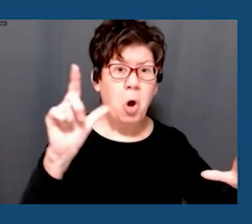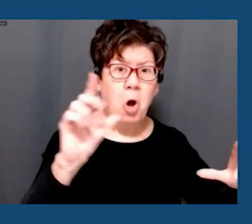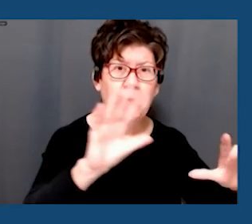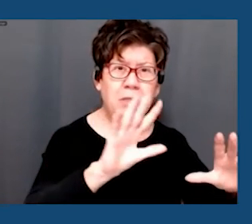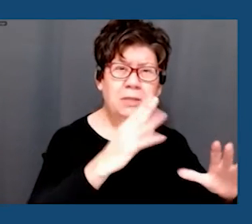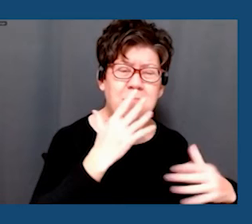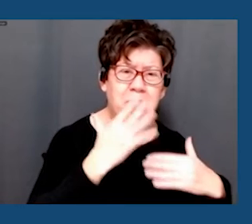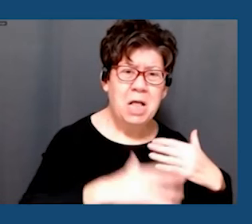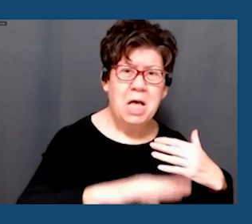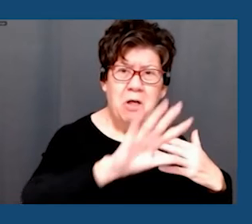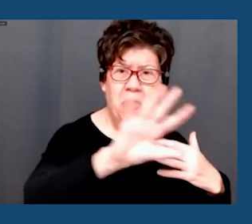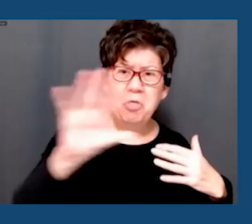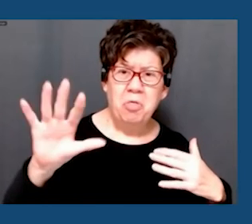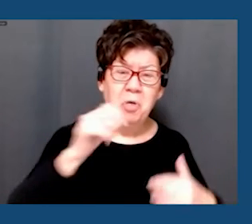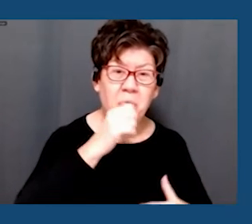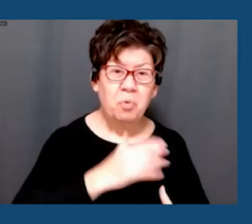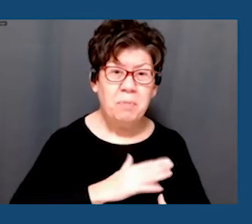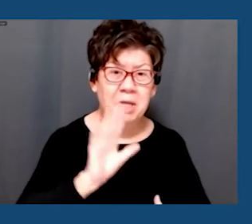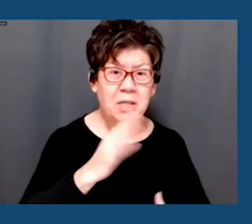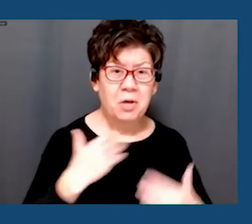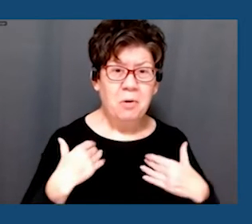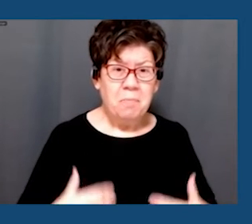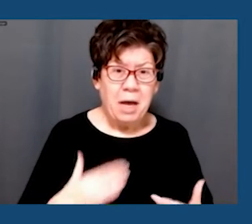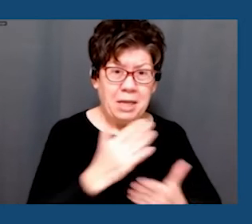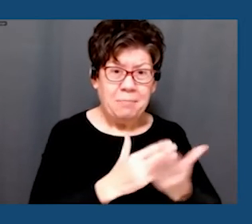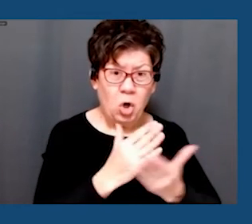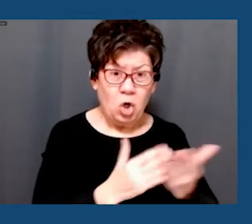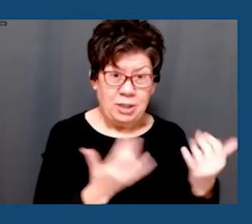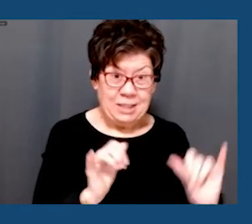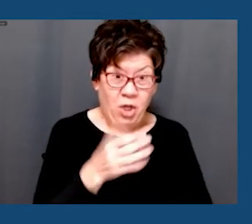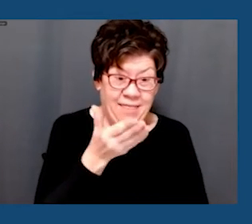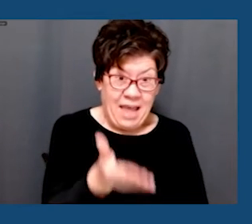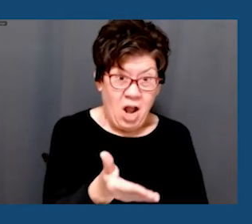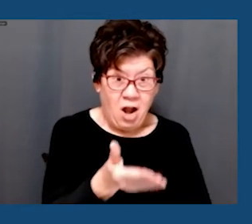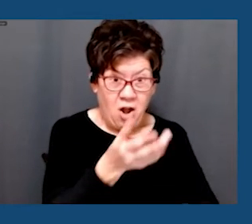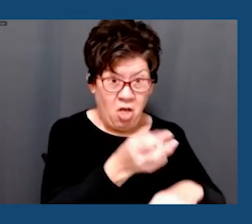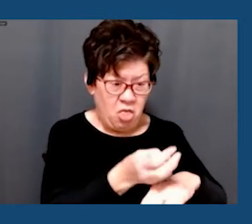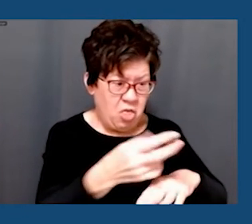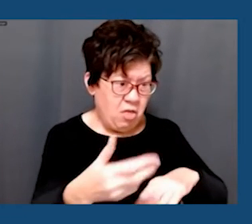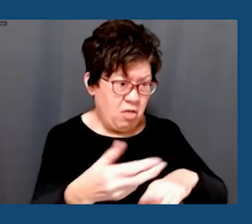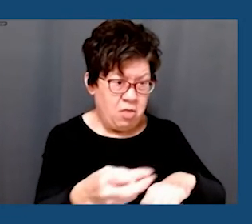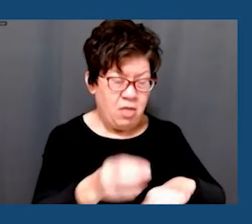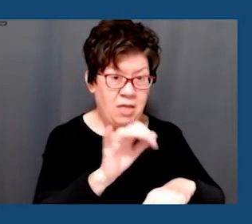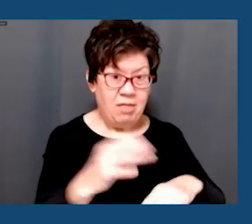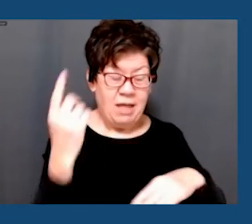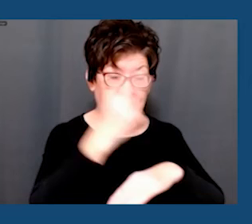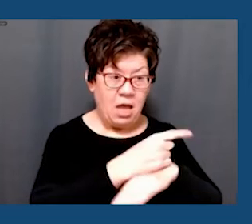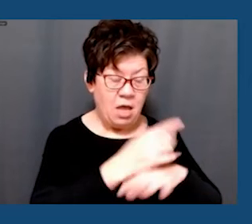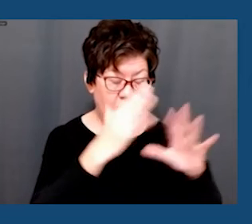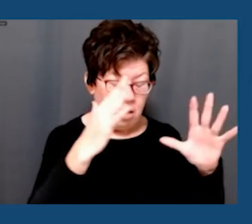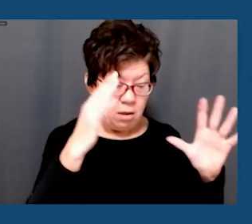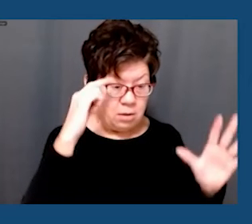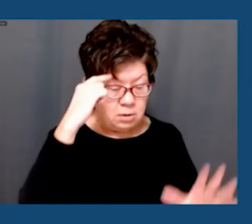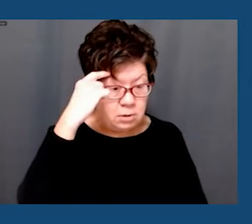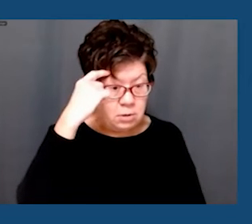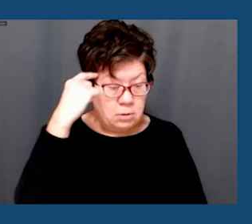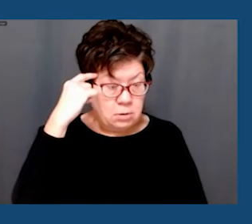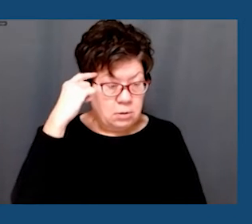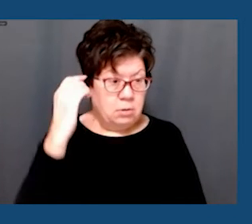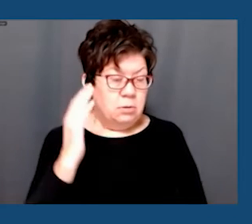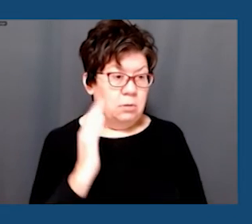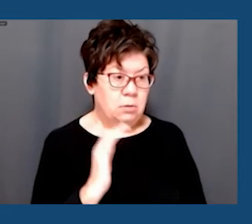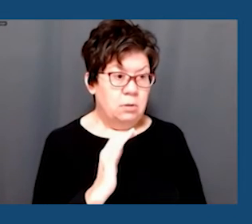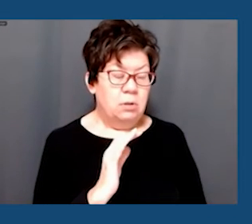were mutilated. Their body parts were still there. It is forever seared in my mind of what happened on that day. I also